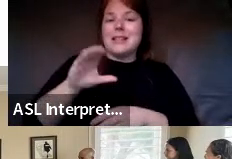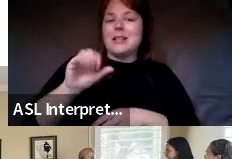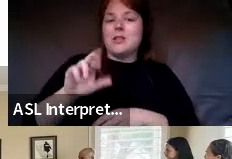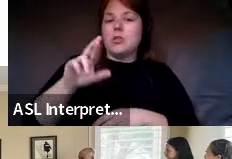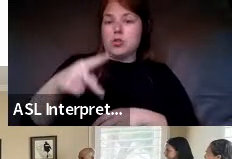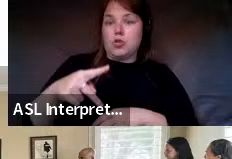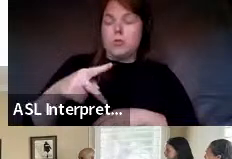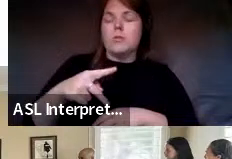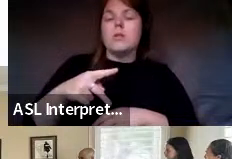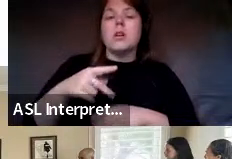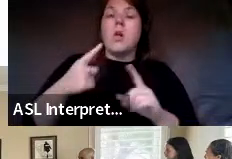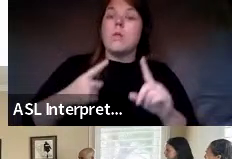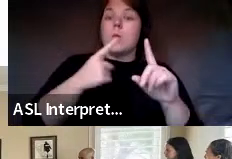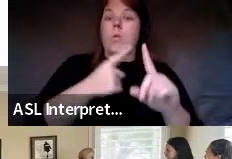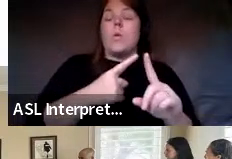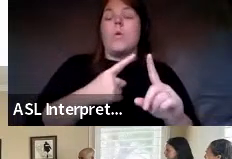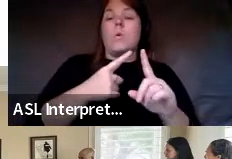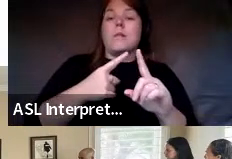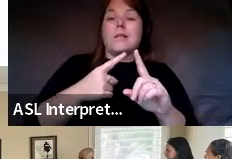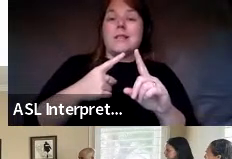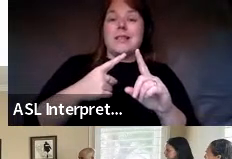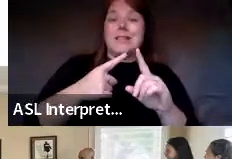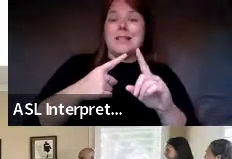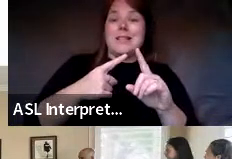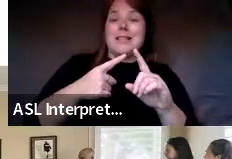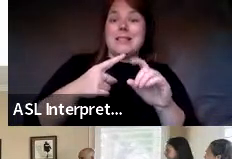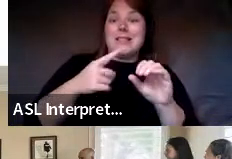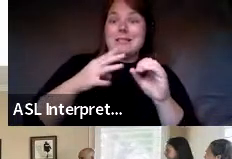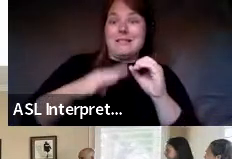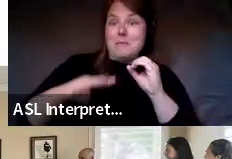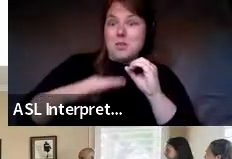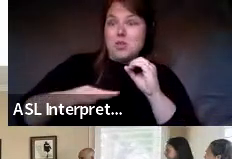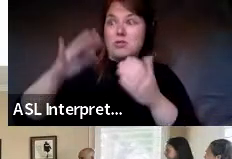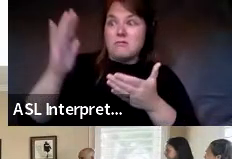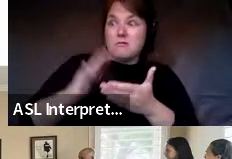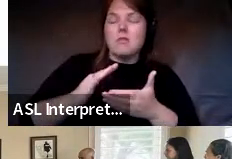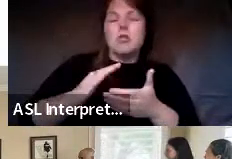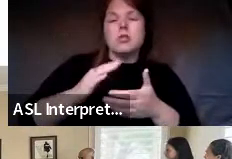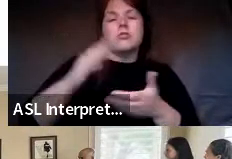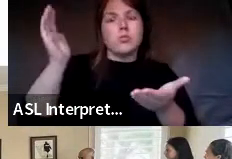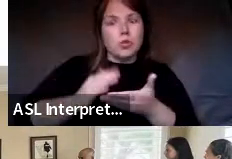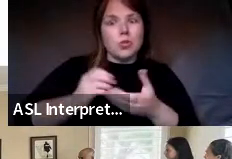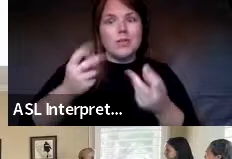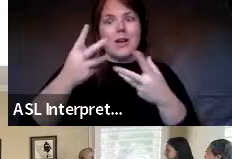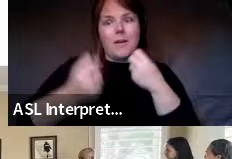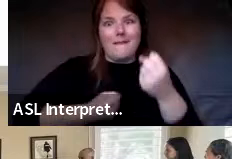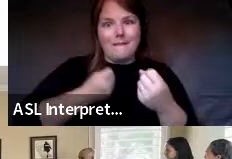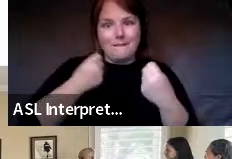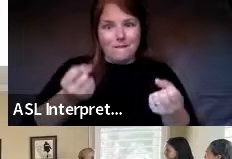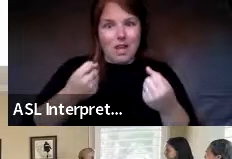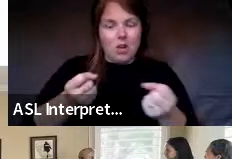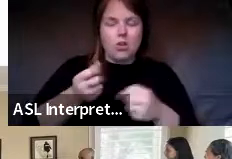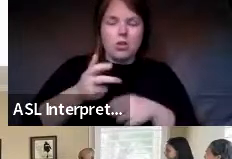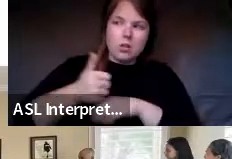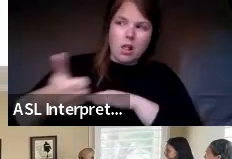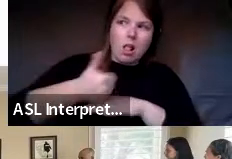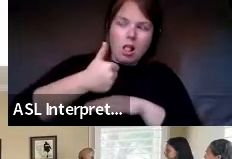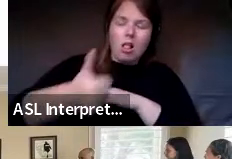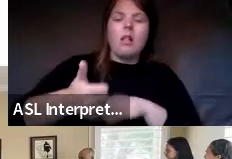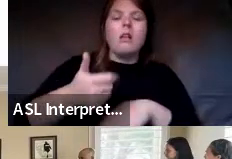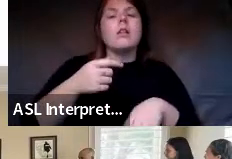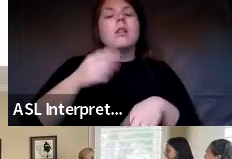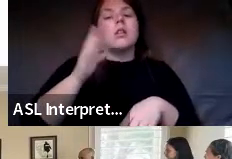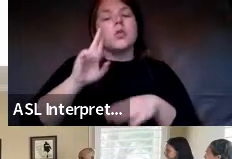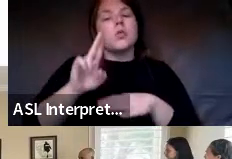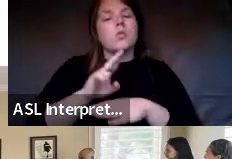be an emissions reduction measure to reduce vehicle trips. And so there is a way, there's a methodology that CARB allows us to use to